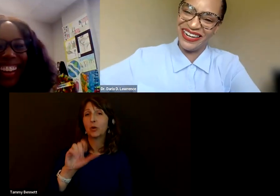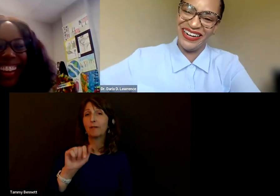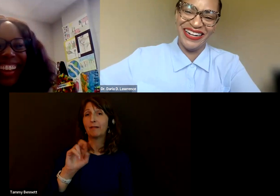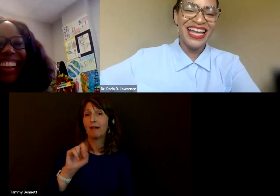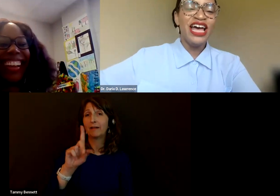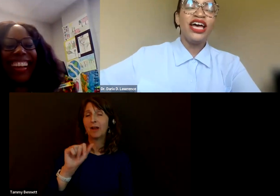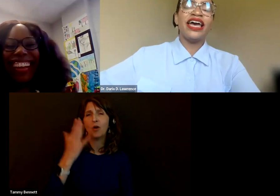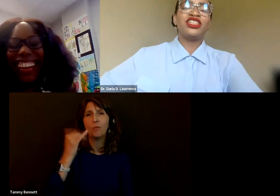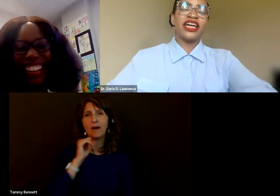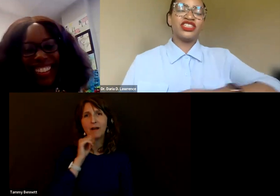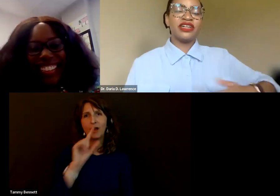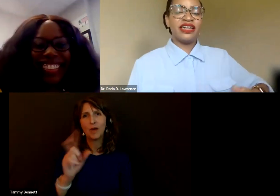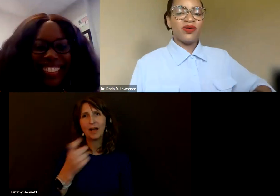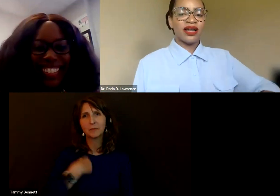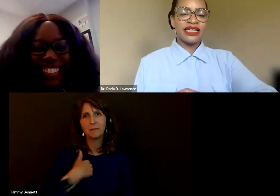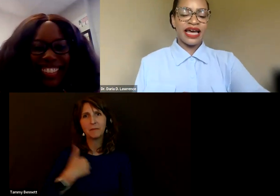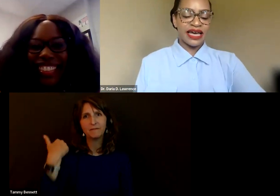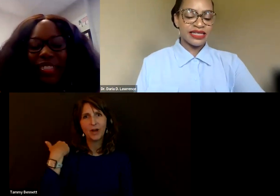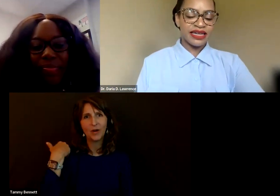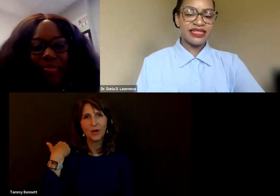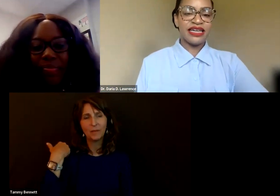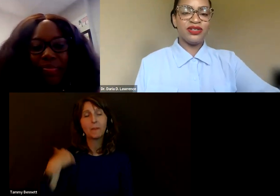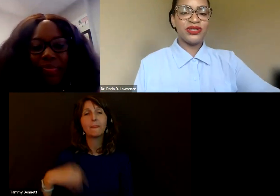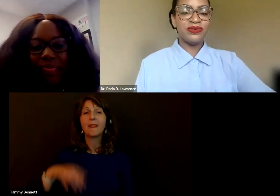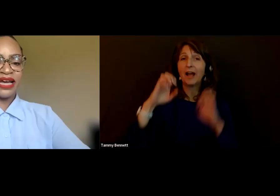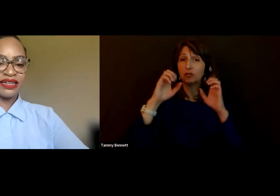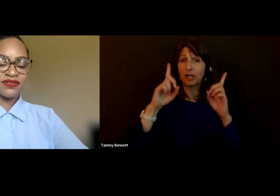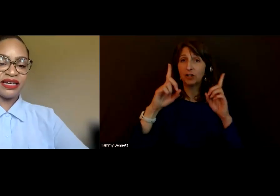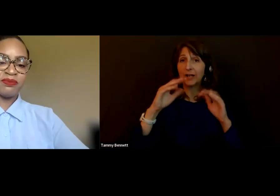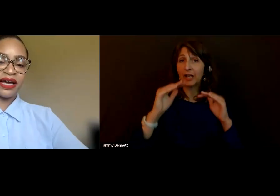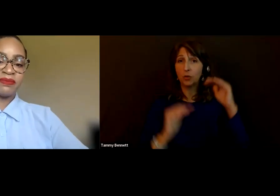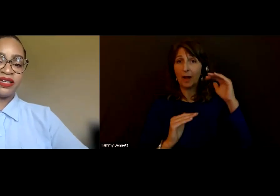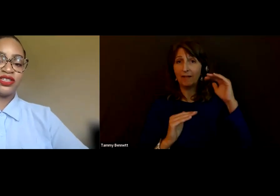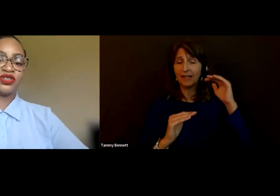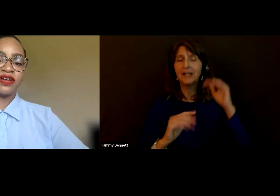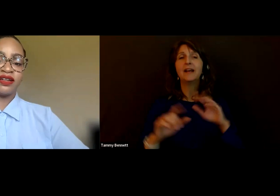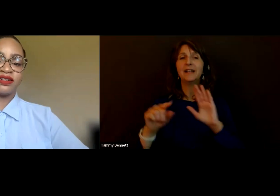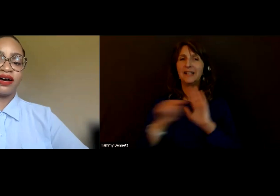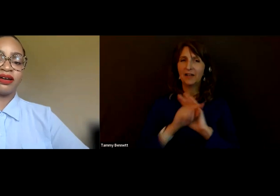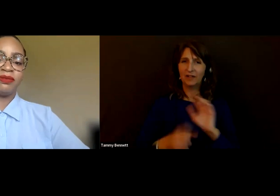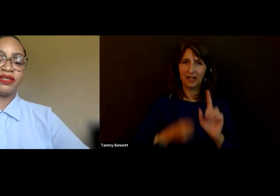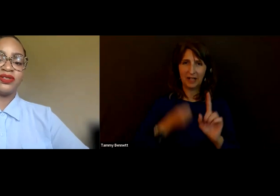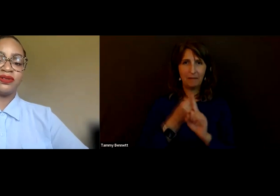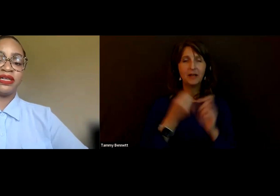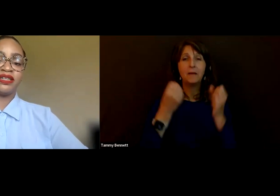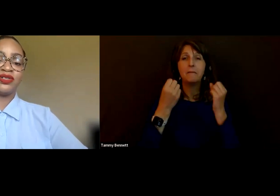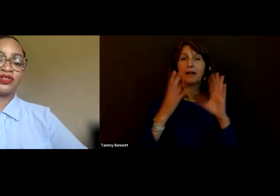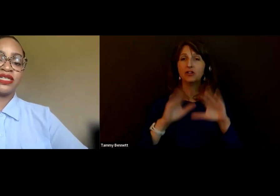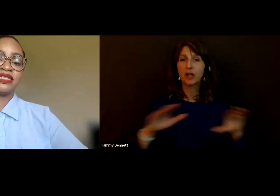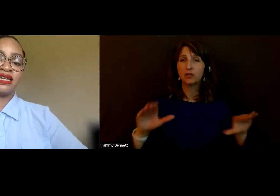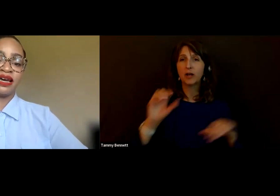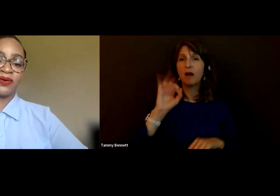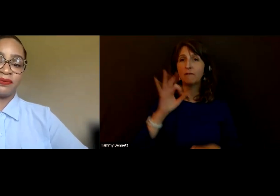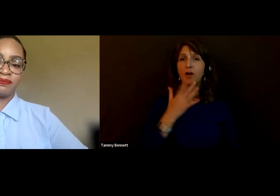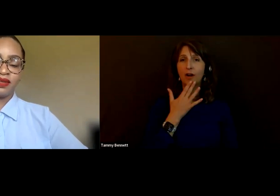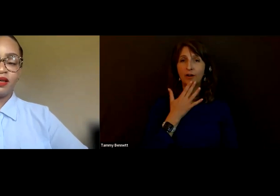earlier? Educational inequality has and continues to negatively impact many children of color. How can we begin to address